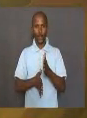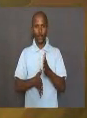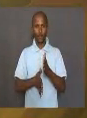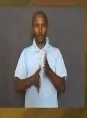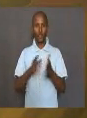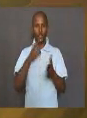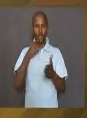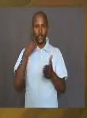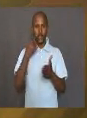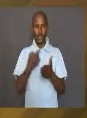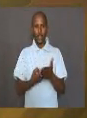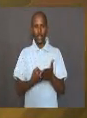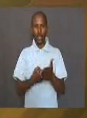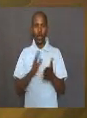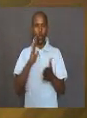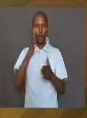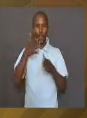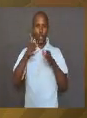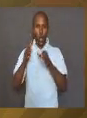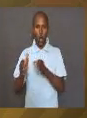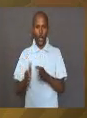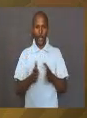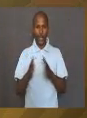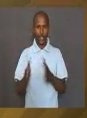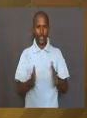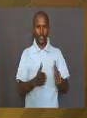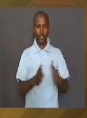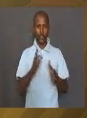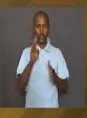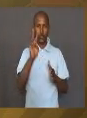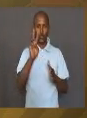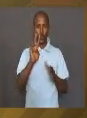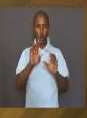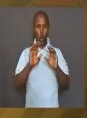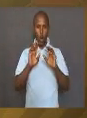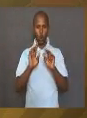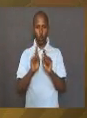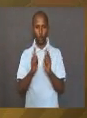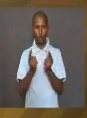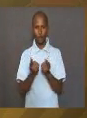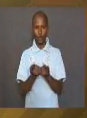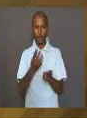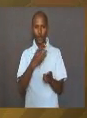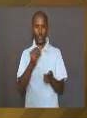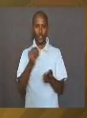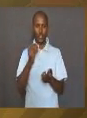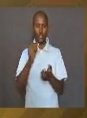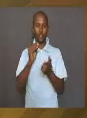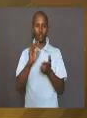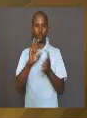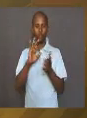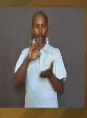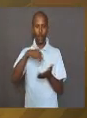This data will be organized into a grouped frequency distribution